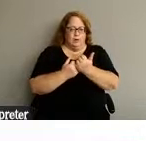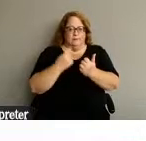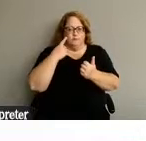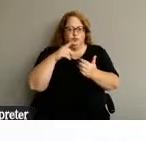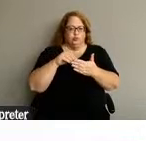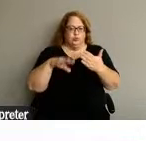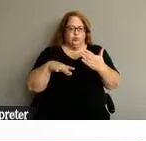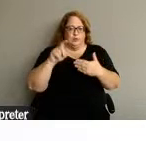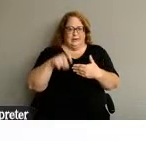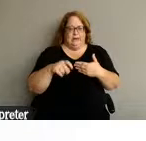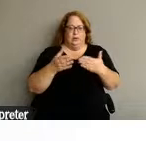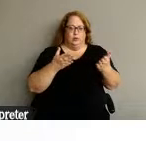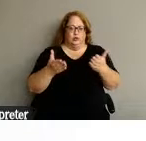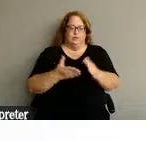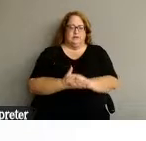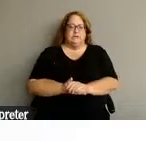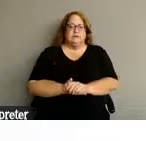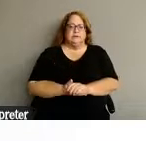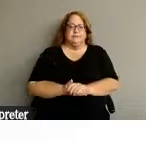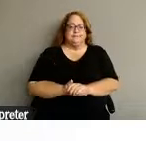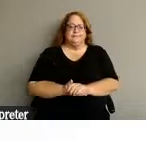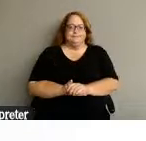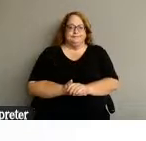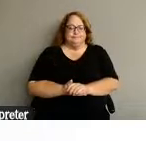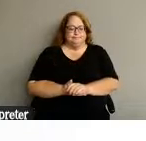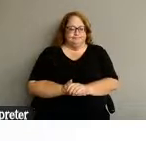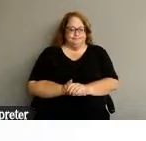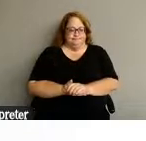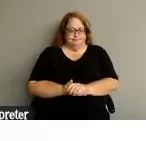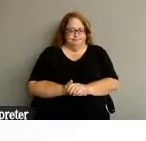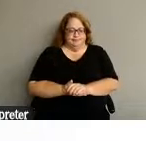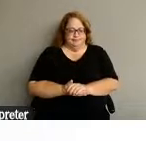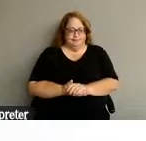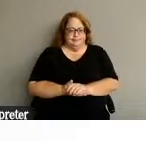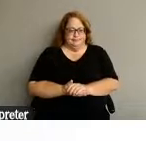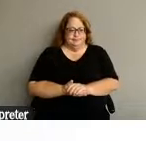services. Next slide, please.